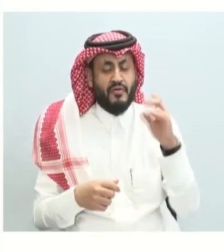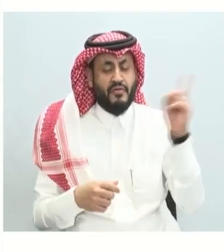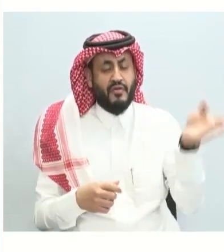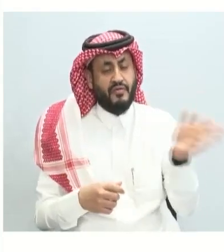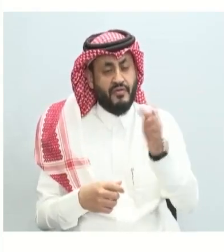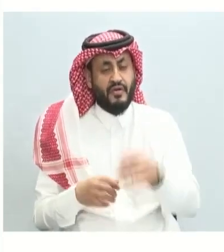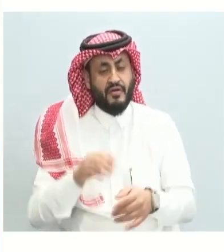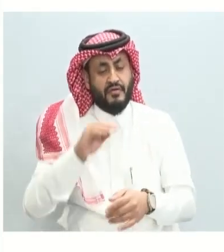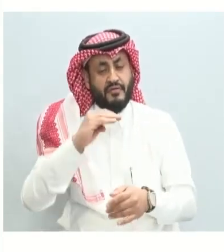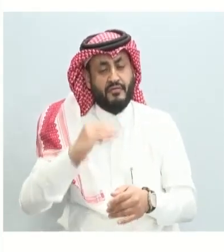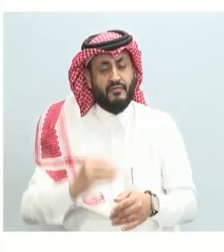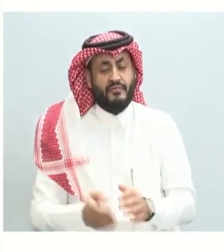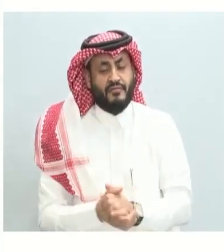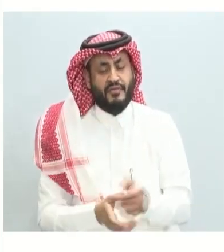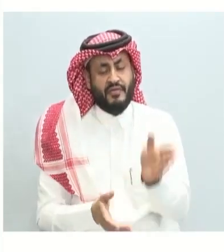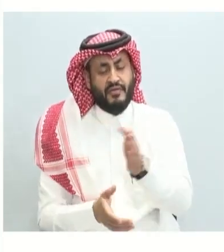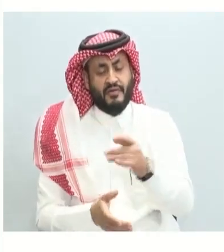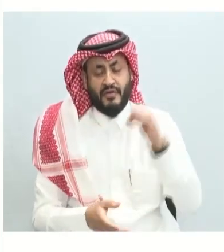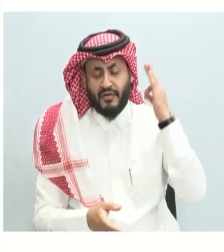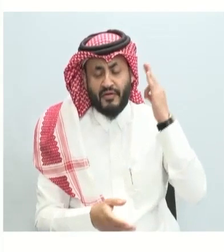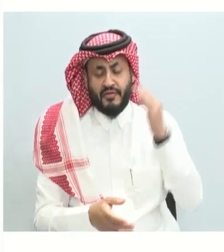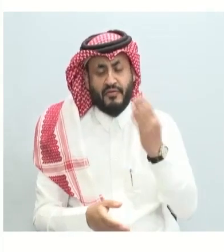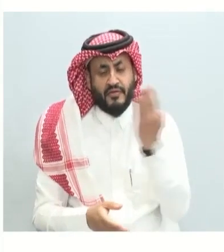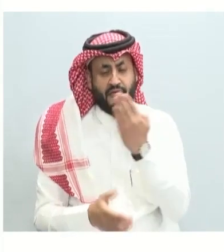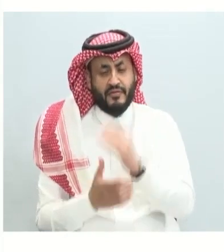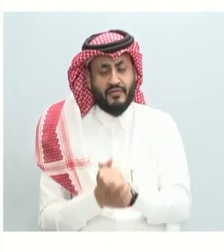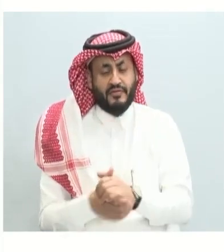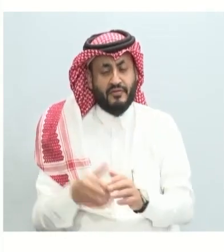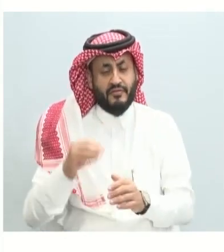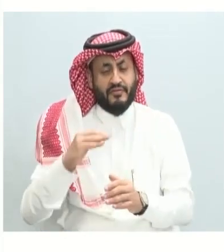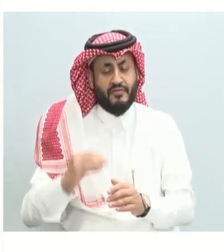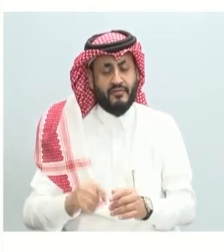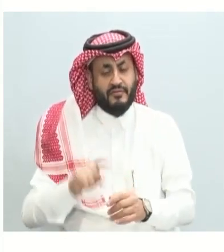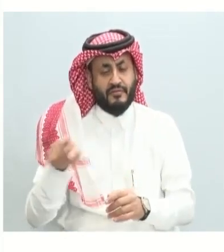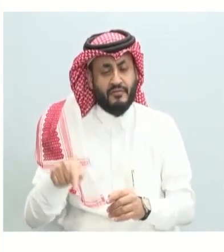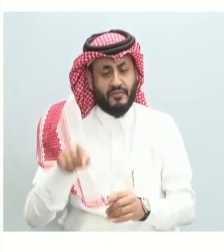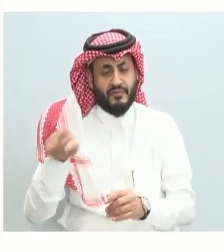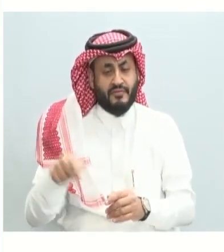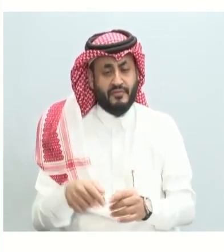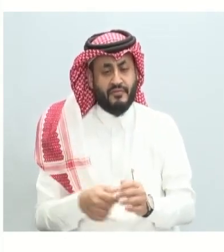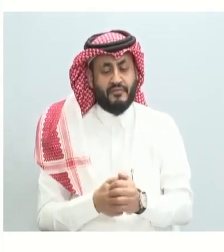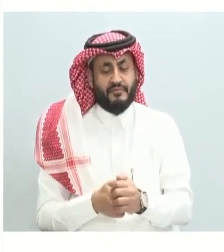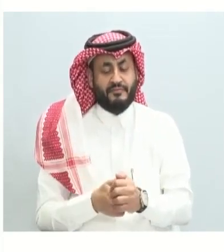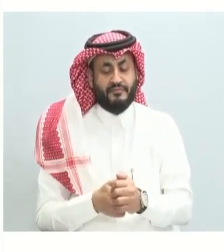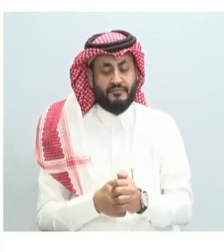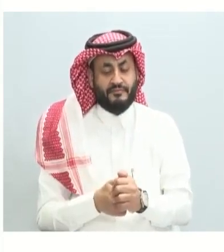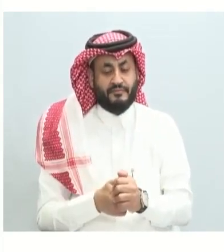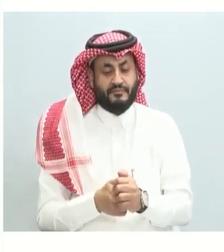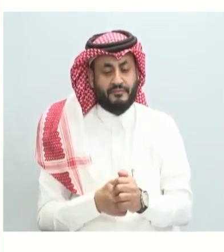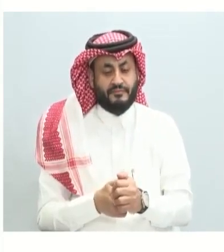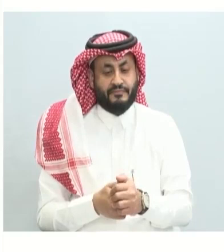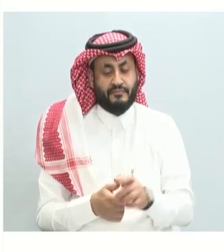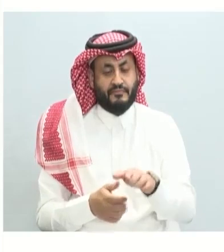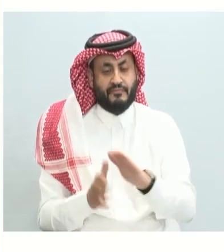answers, and also to listen, read, and to answer some of the questions correctly. And to